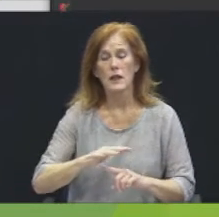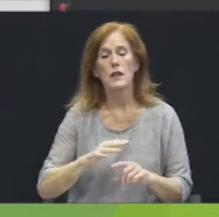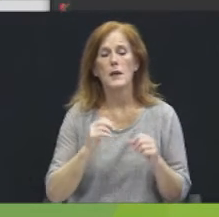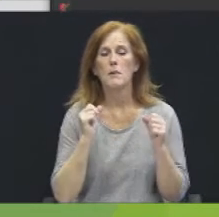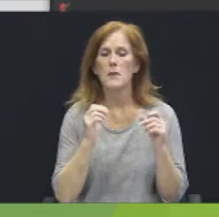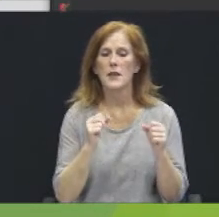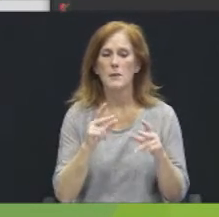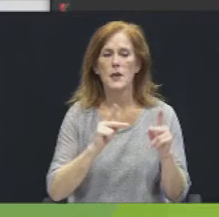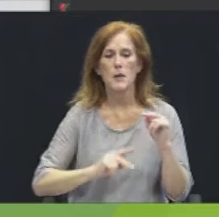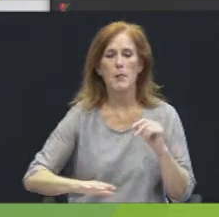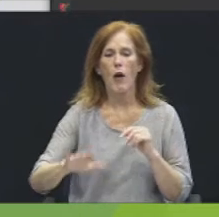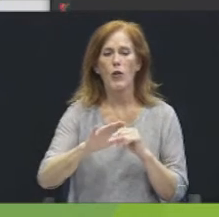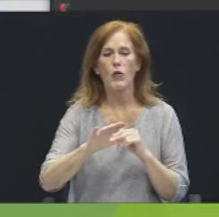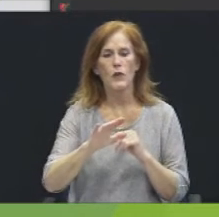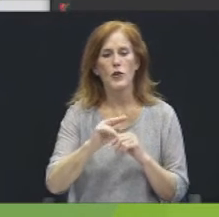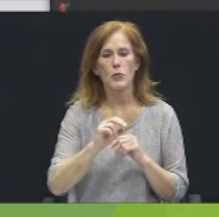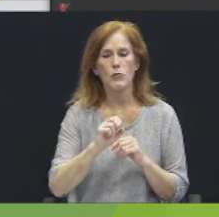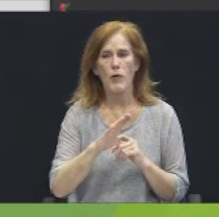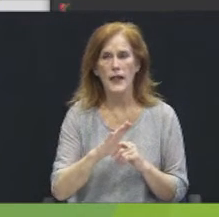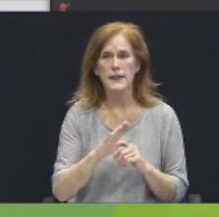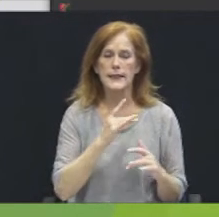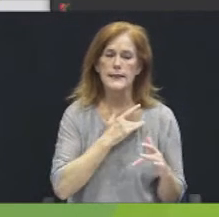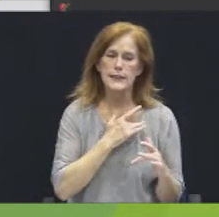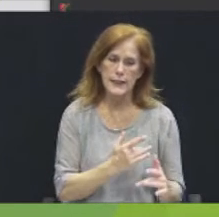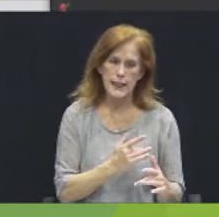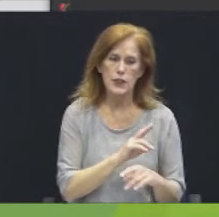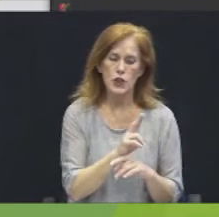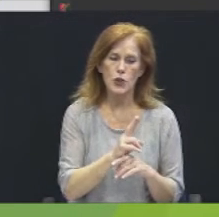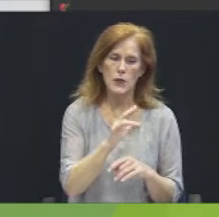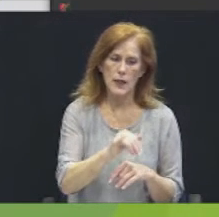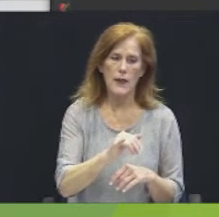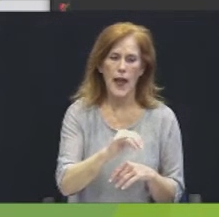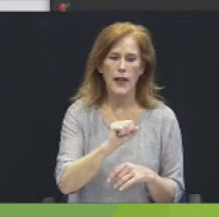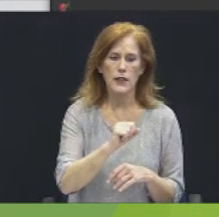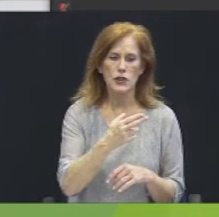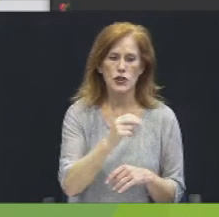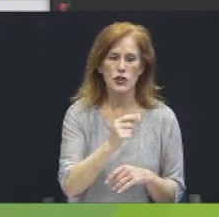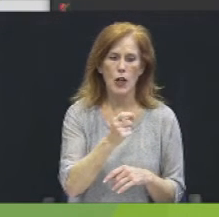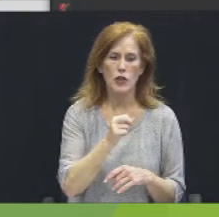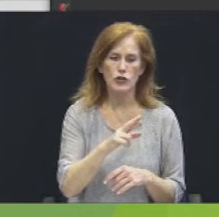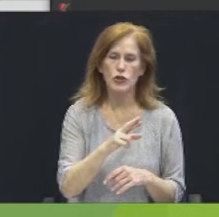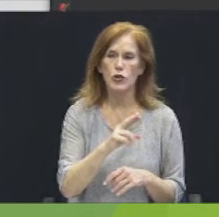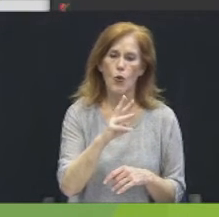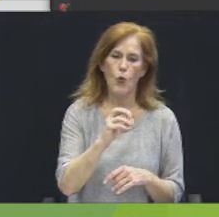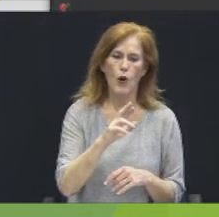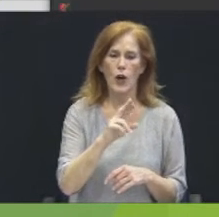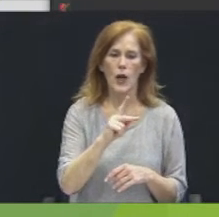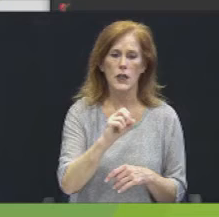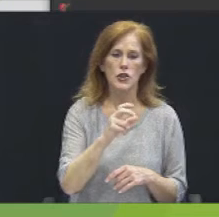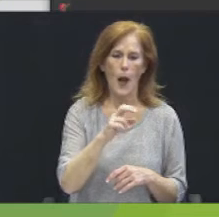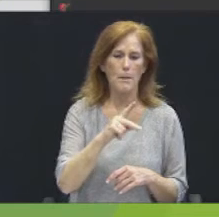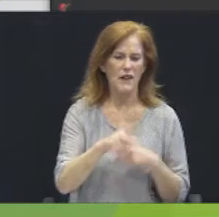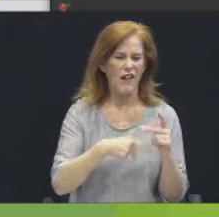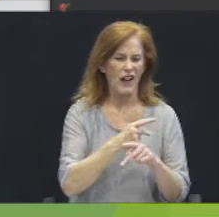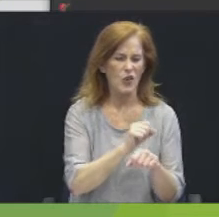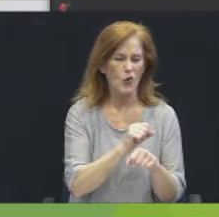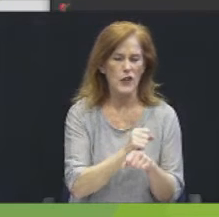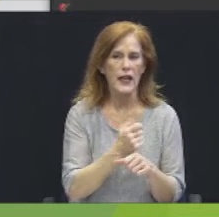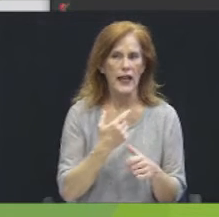across the state utilize a sheltered workshop environment, which is what we're trying to move a bit away